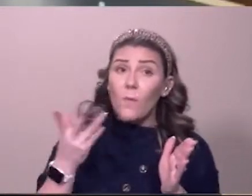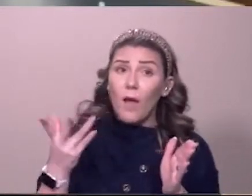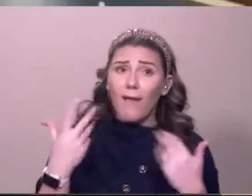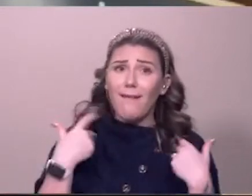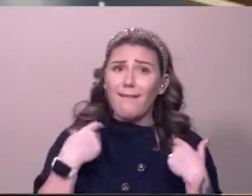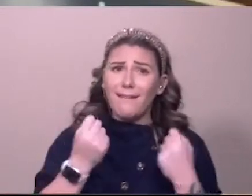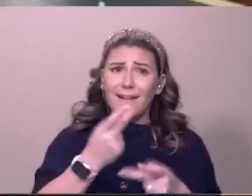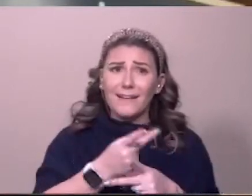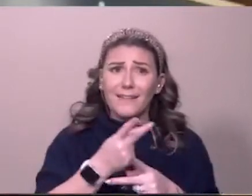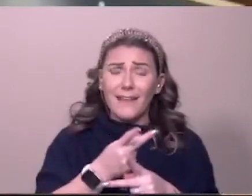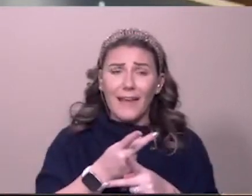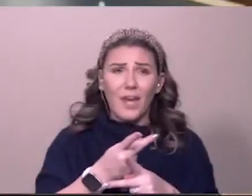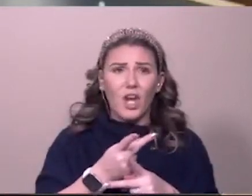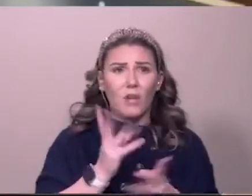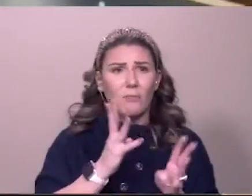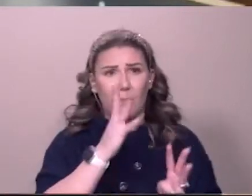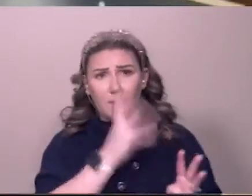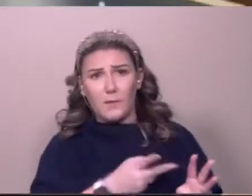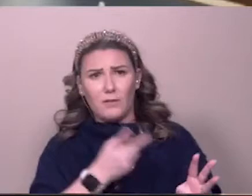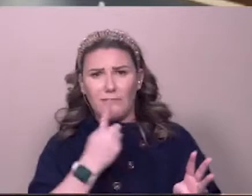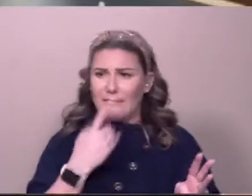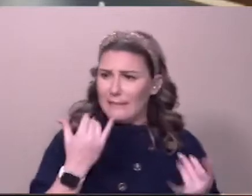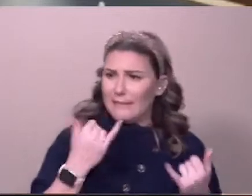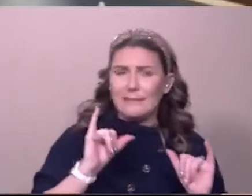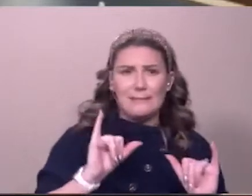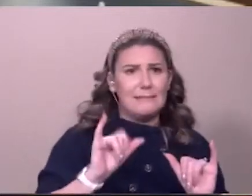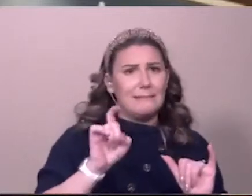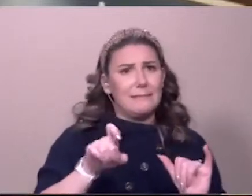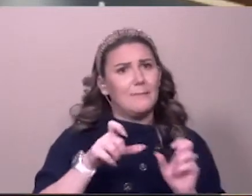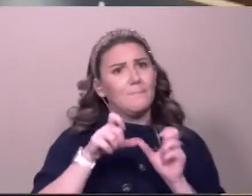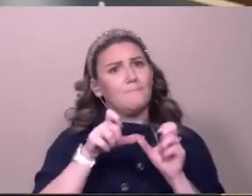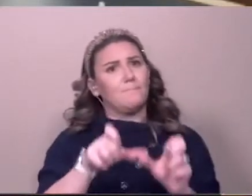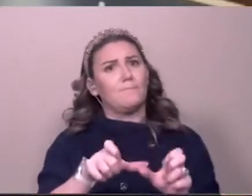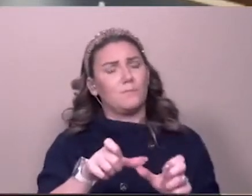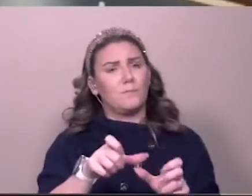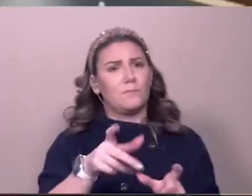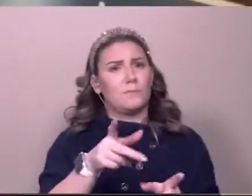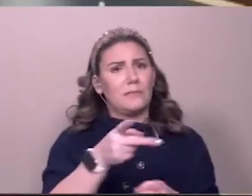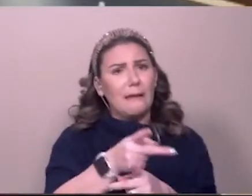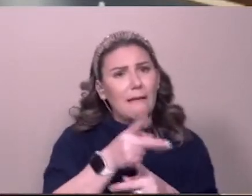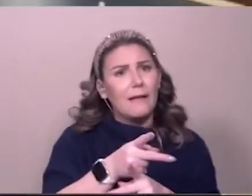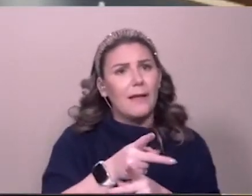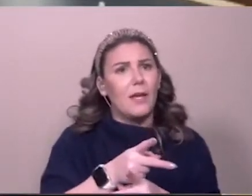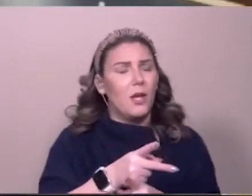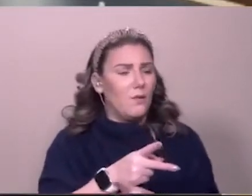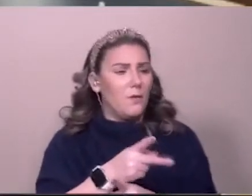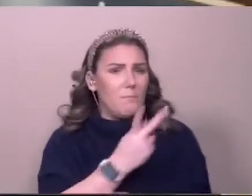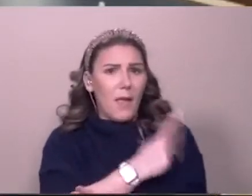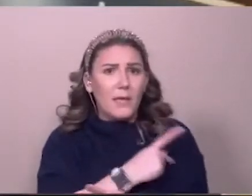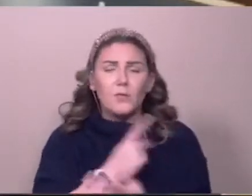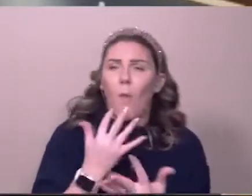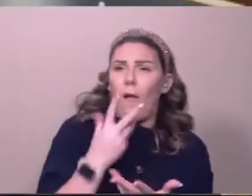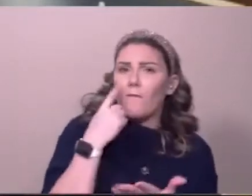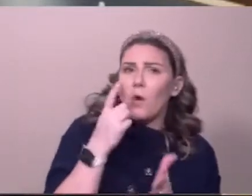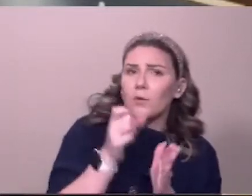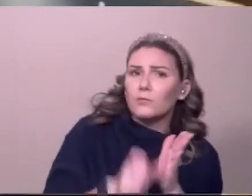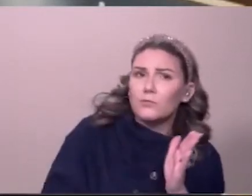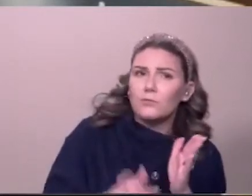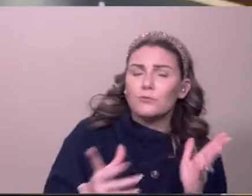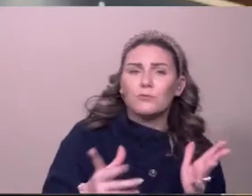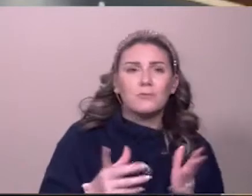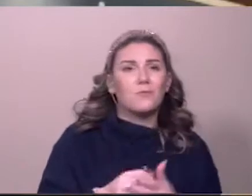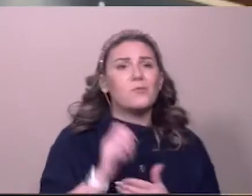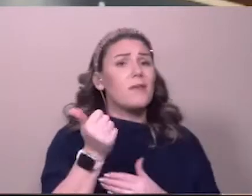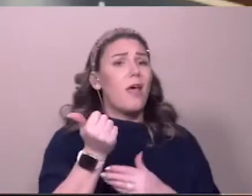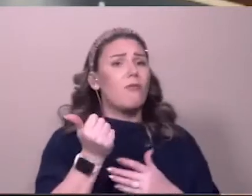that has been put off. We need to still continue to serve these patients who've been waiting for their surgeries. So there is still a lot of other